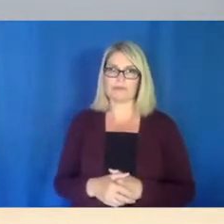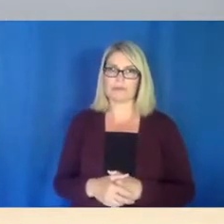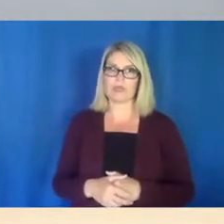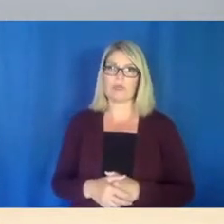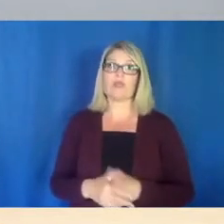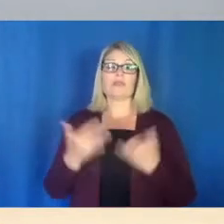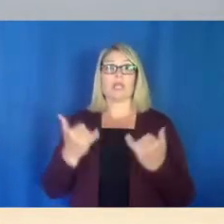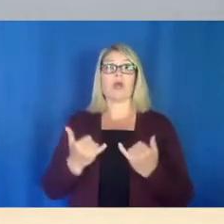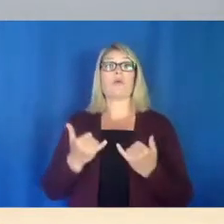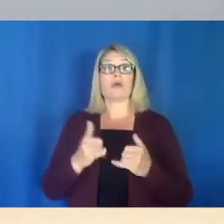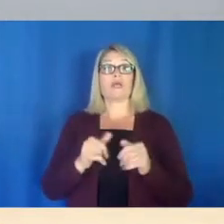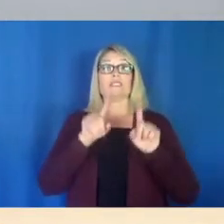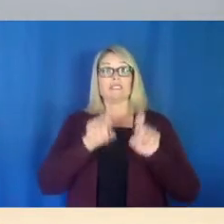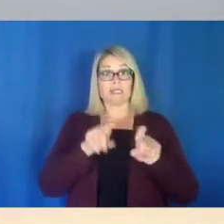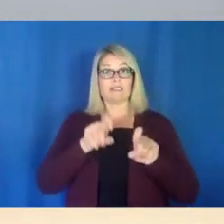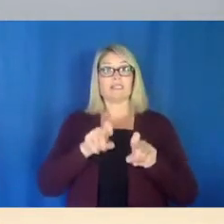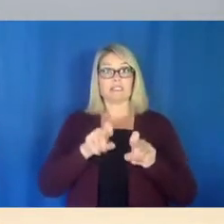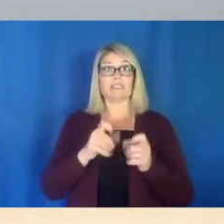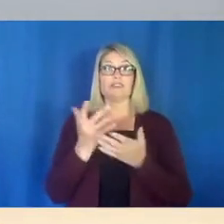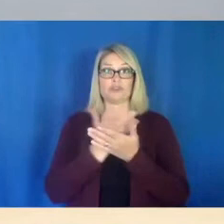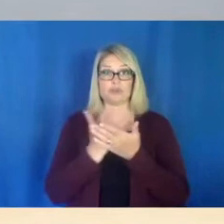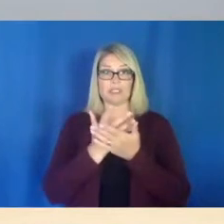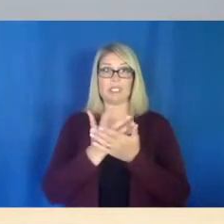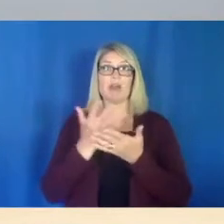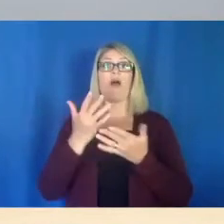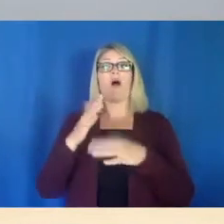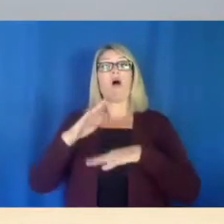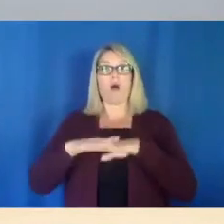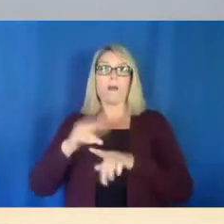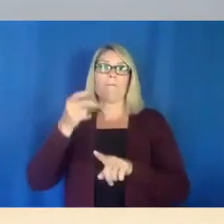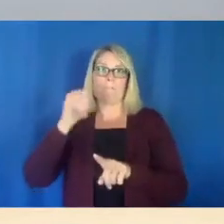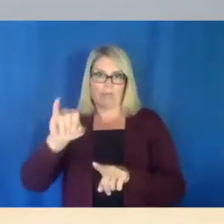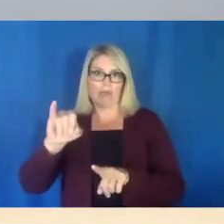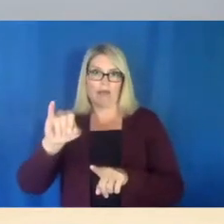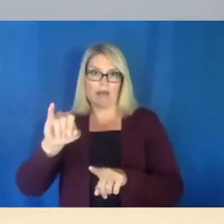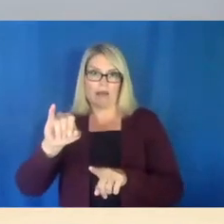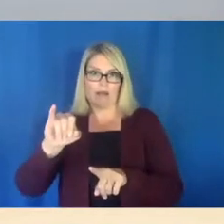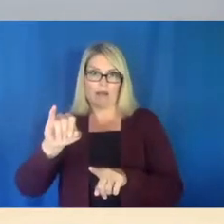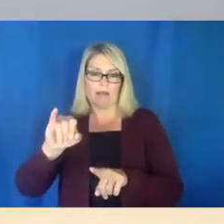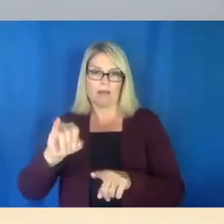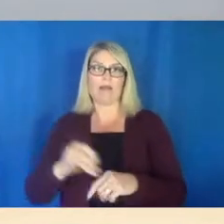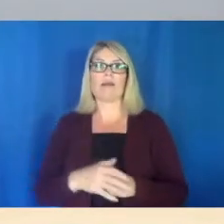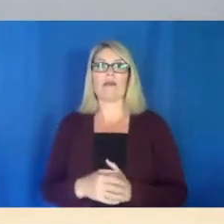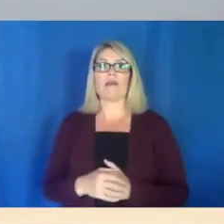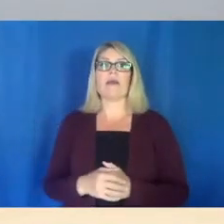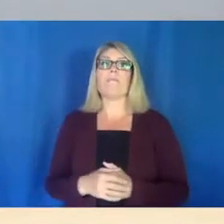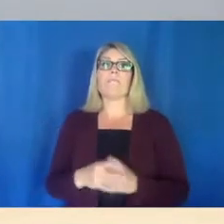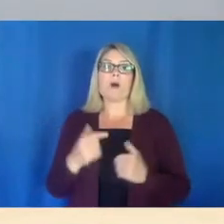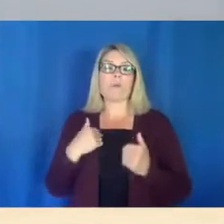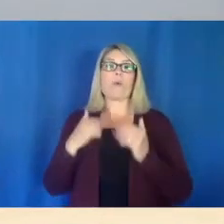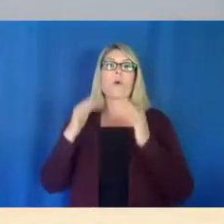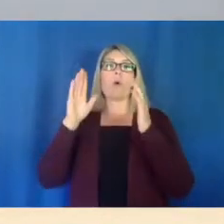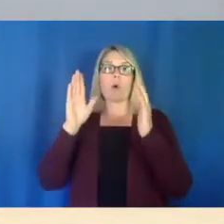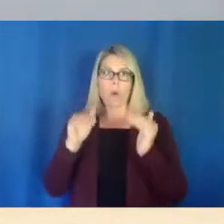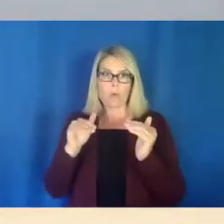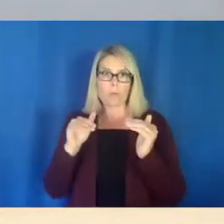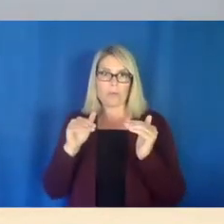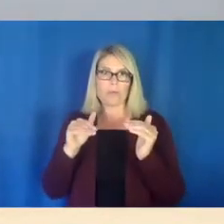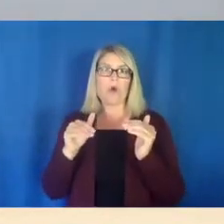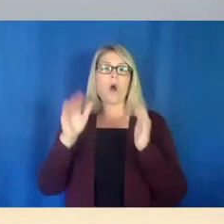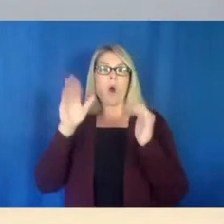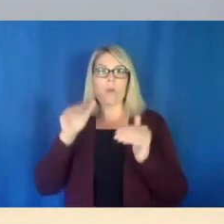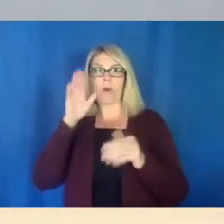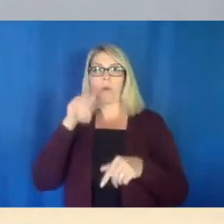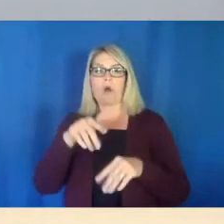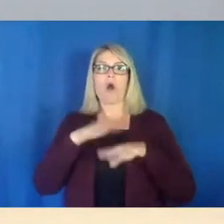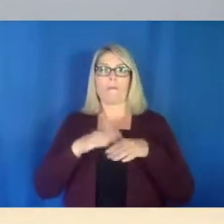has started on land, but absolutely we are hoping that we are able to move onto the ferry, and we